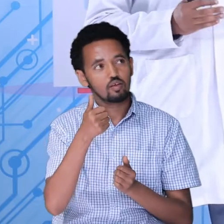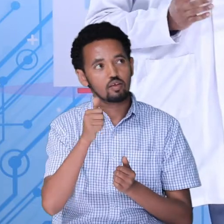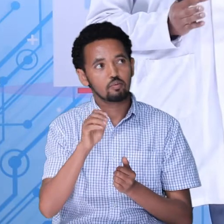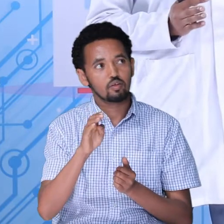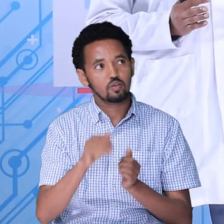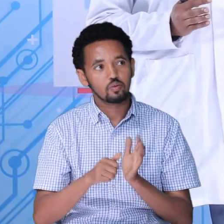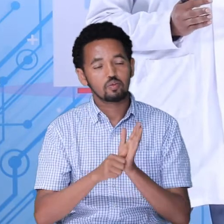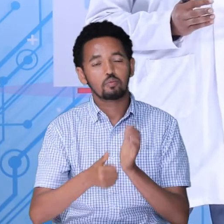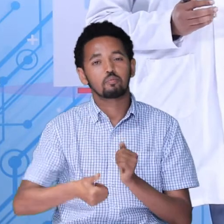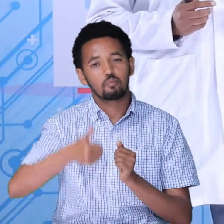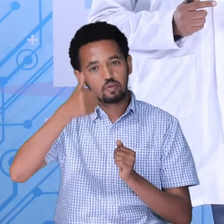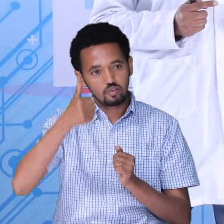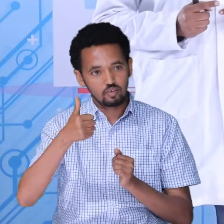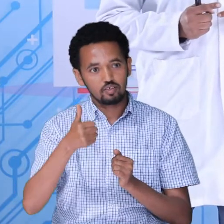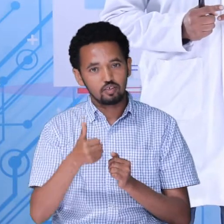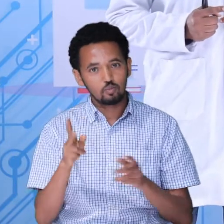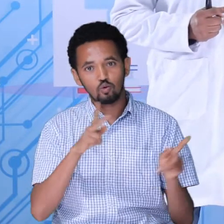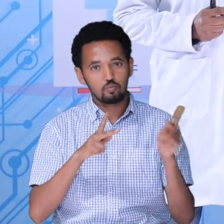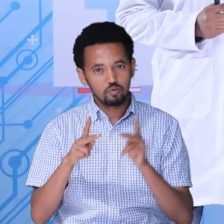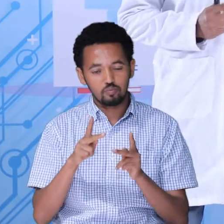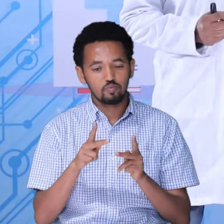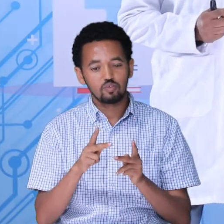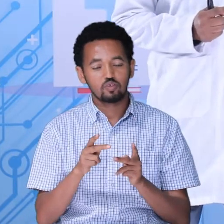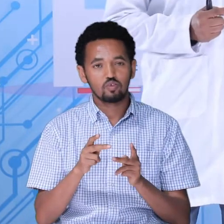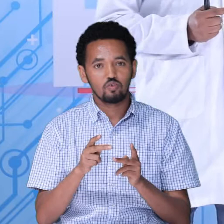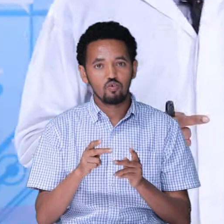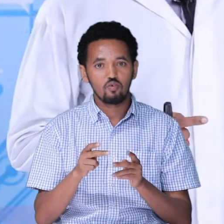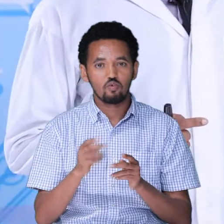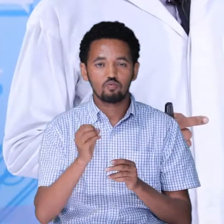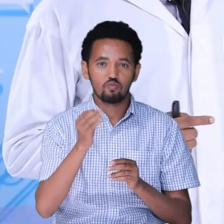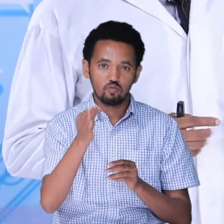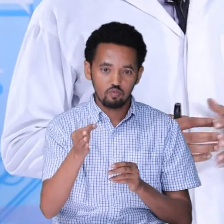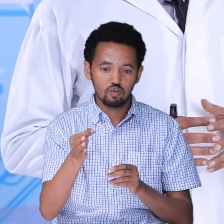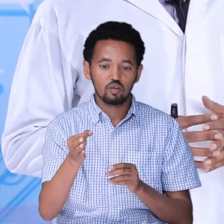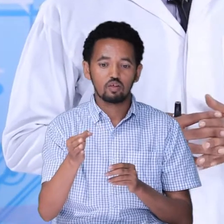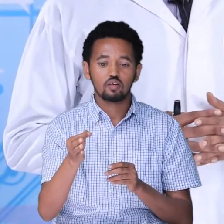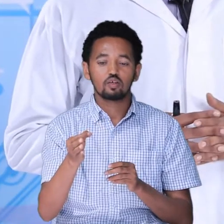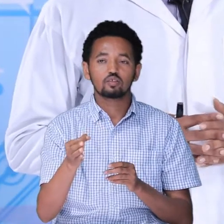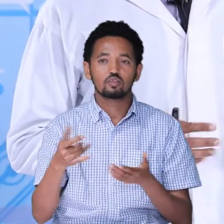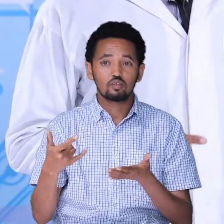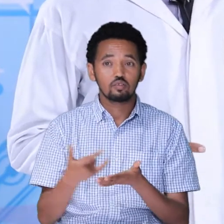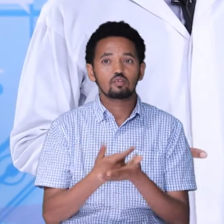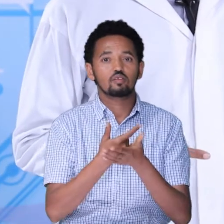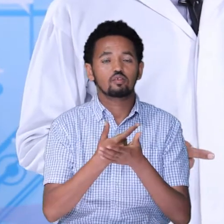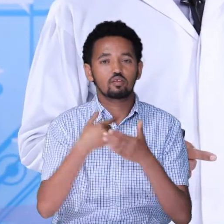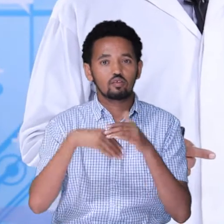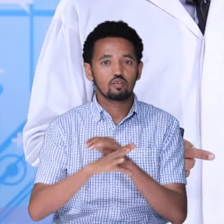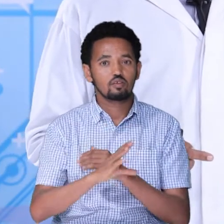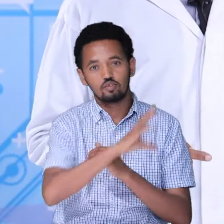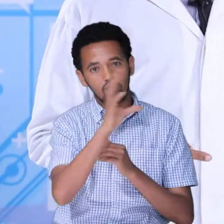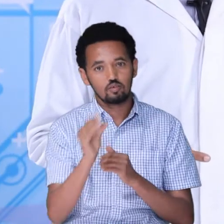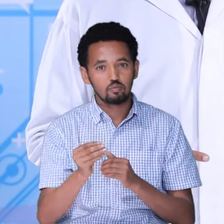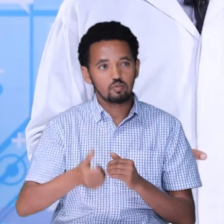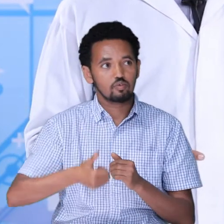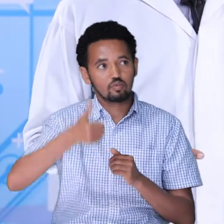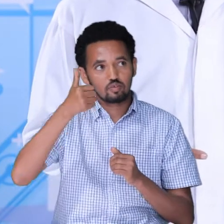major problems of the contemporary Africa. Second, explain the major